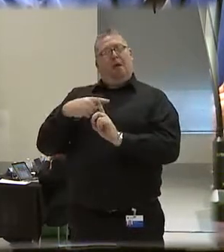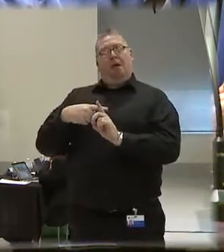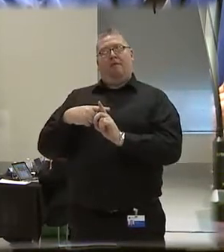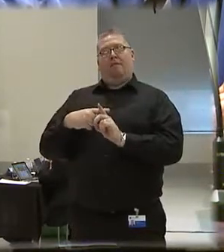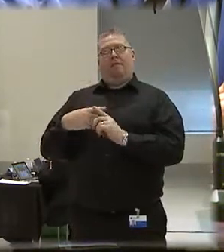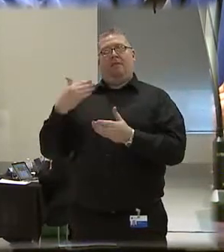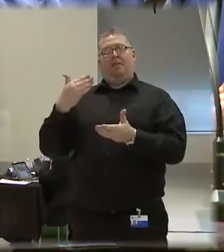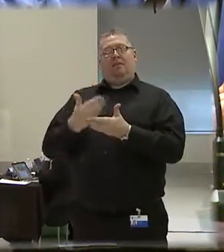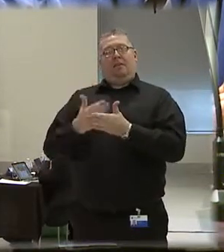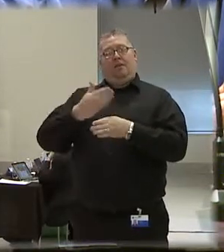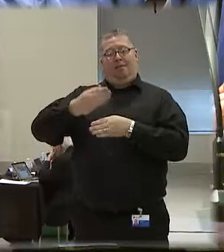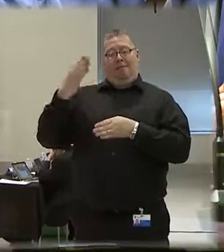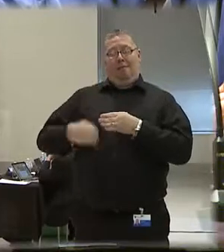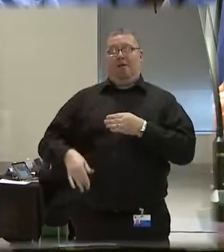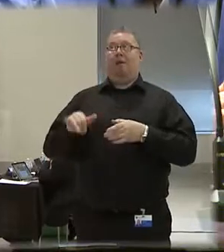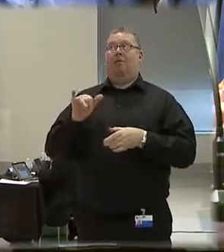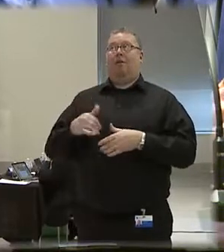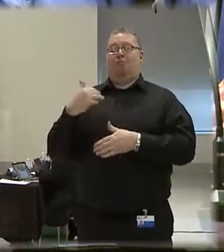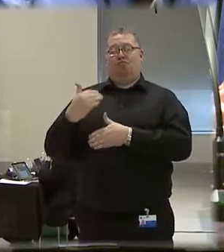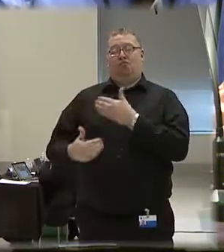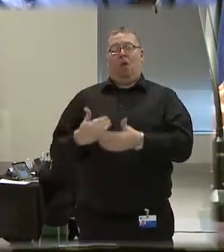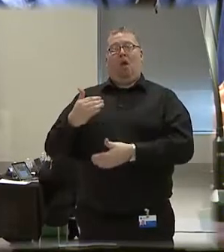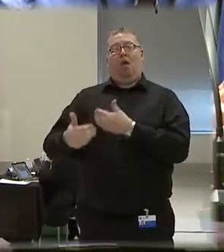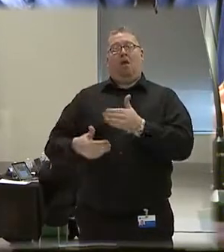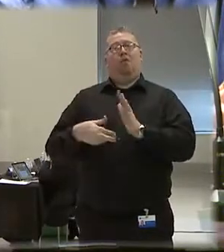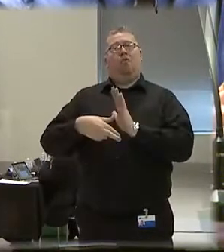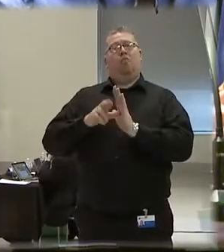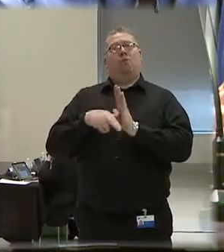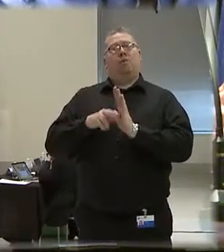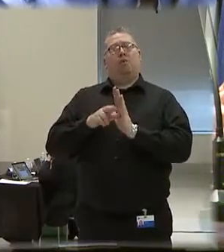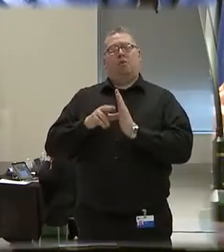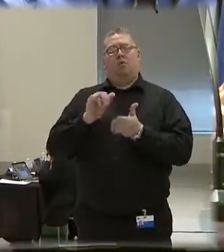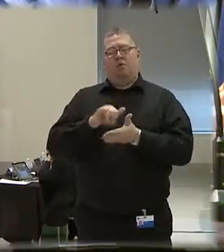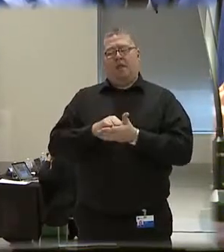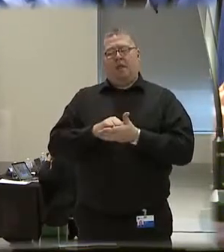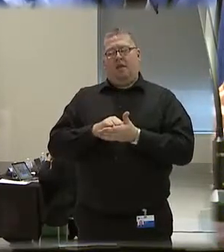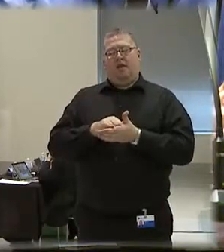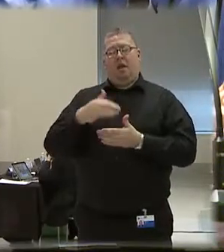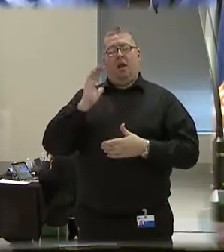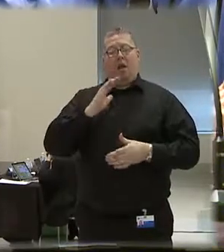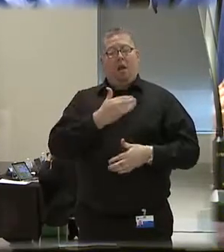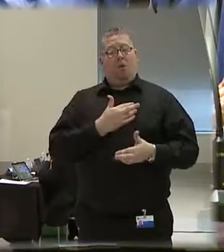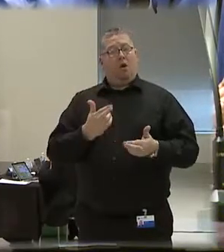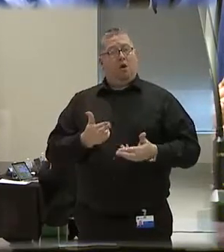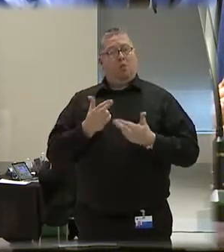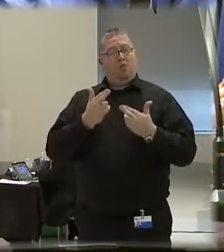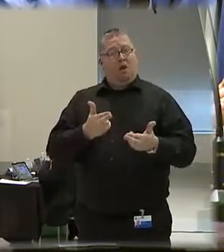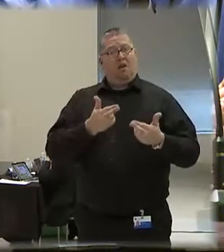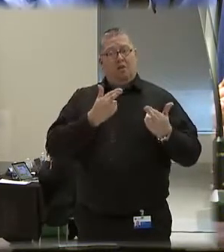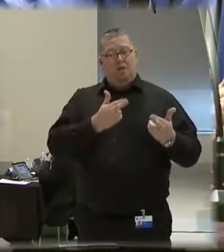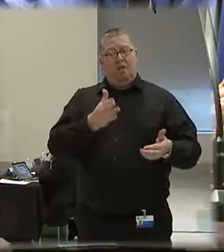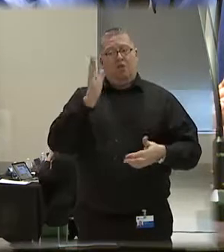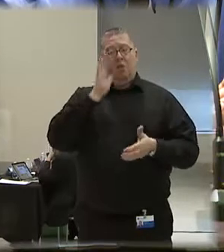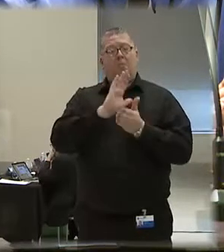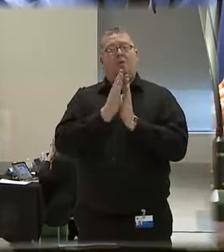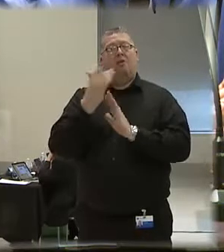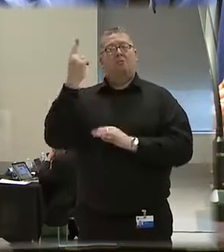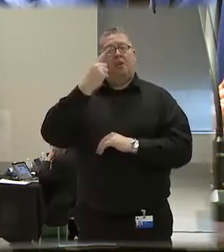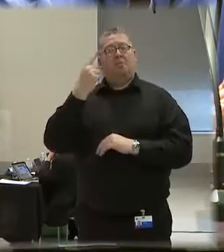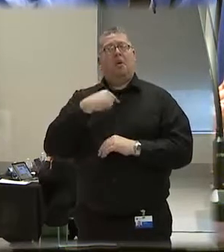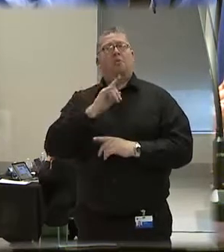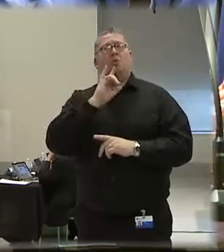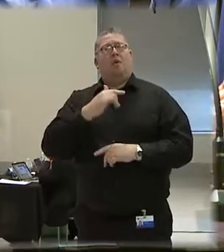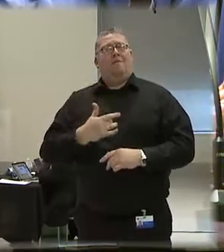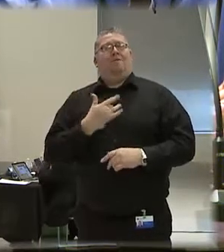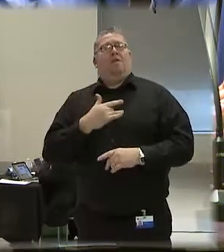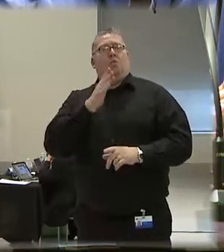this task force review that our recommendations are going to be something I truly believe is going to